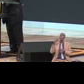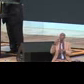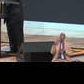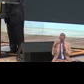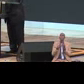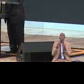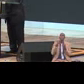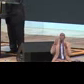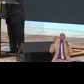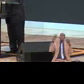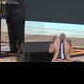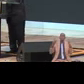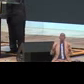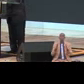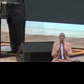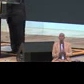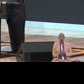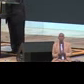is finished."